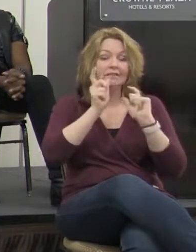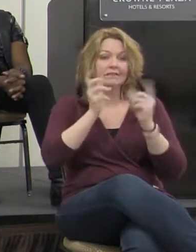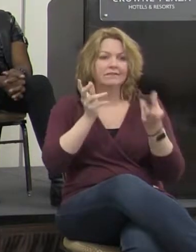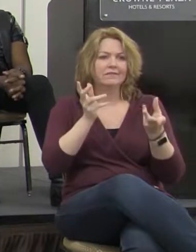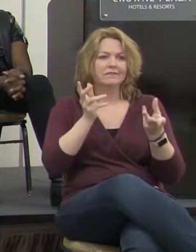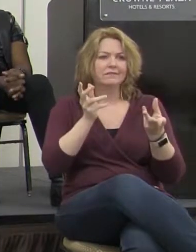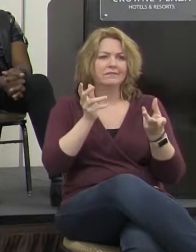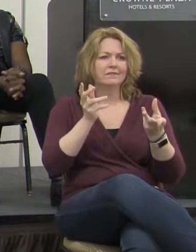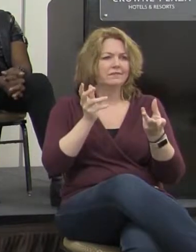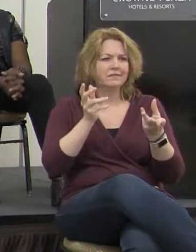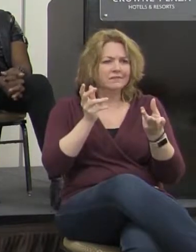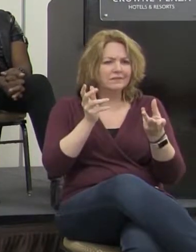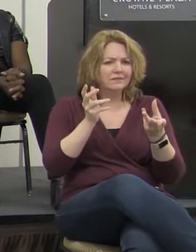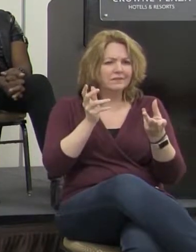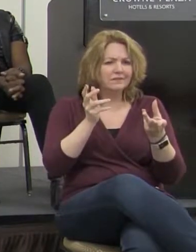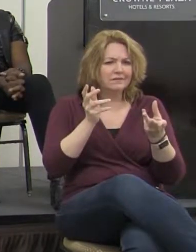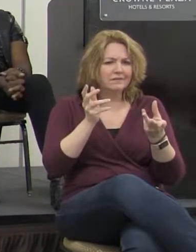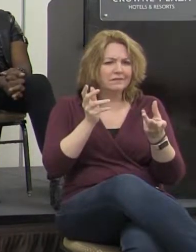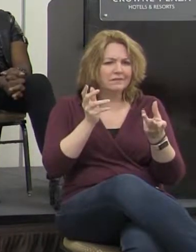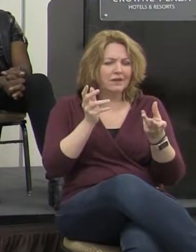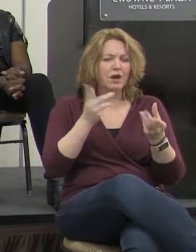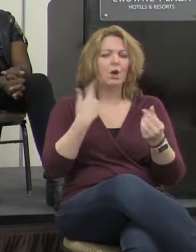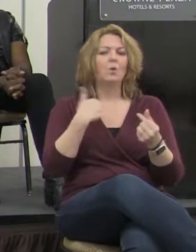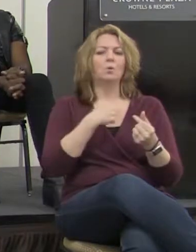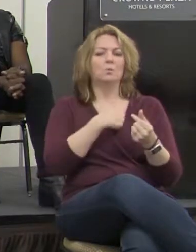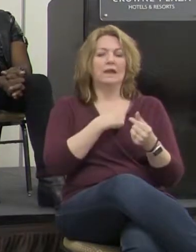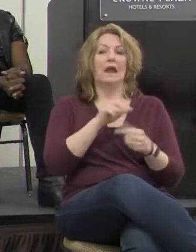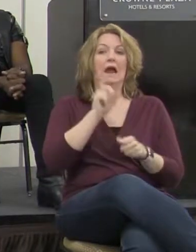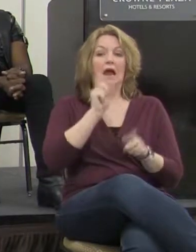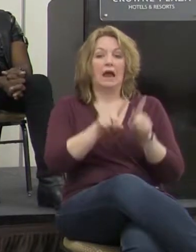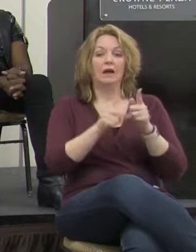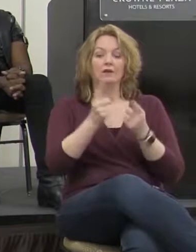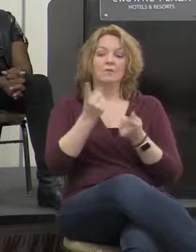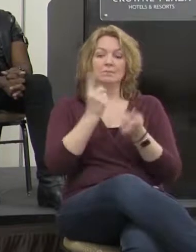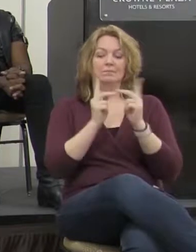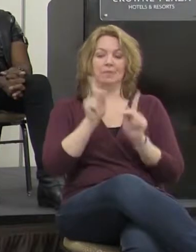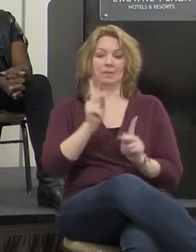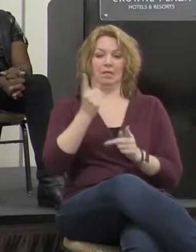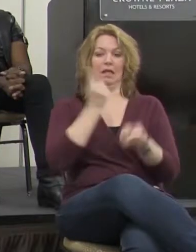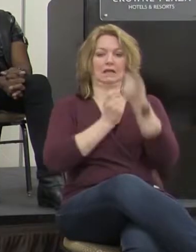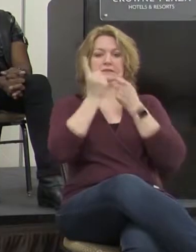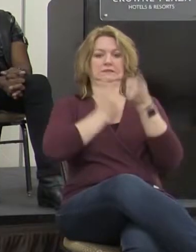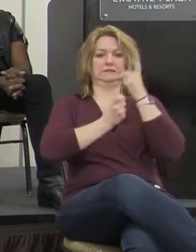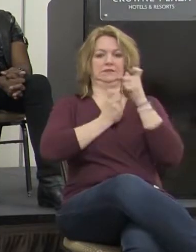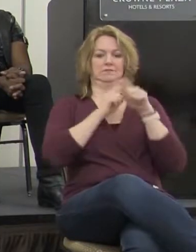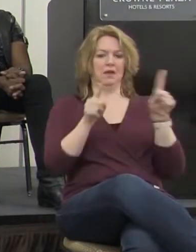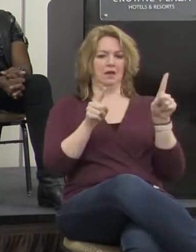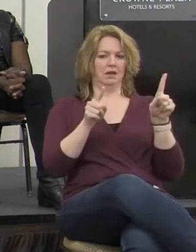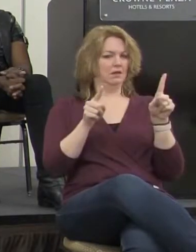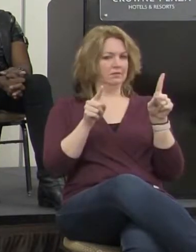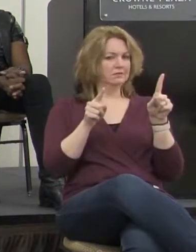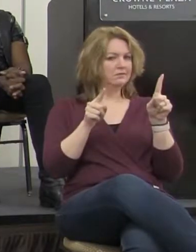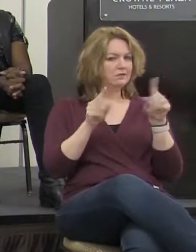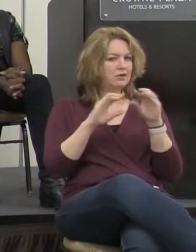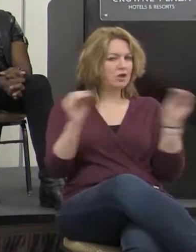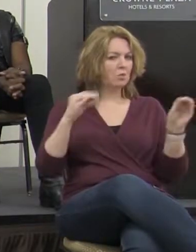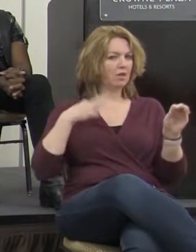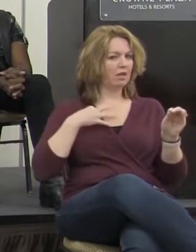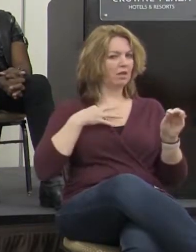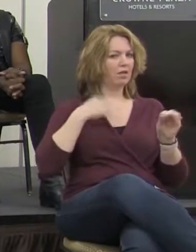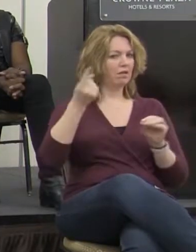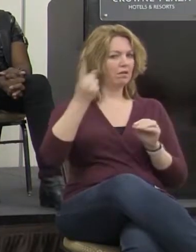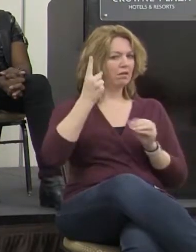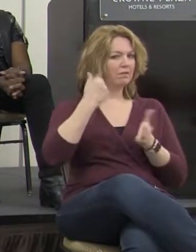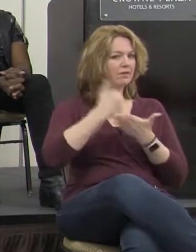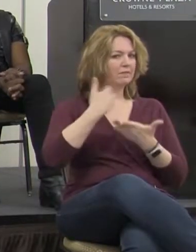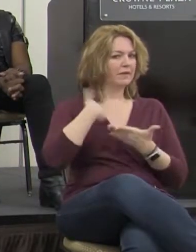that. We are always asked to do it, but no one. What I've noticed is that that same opportunity